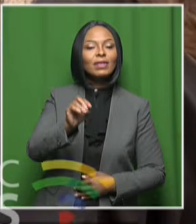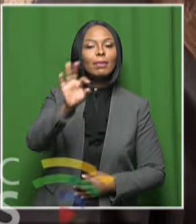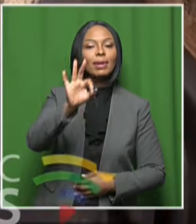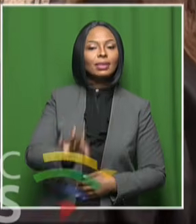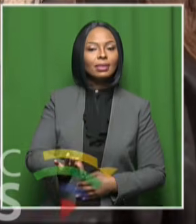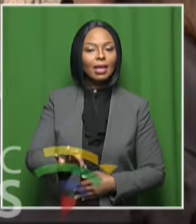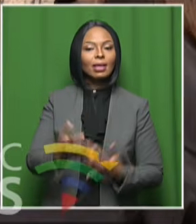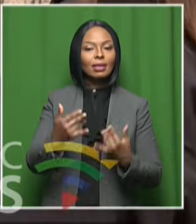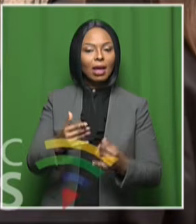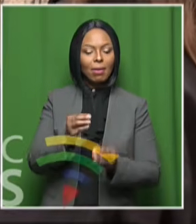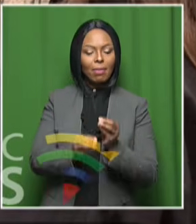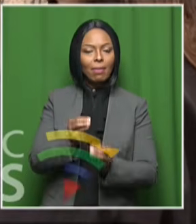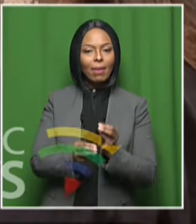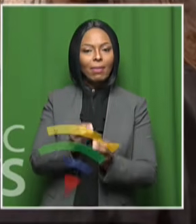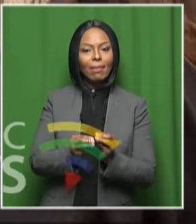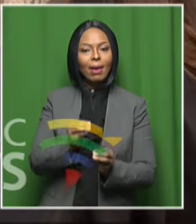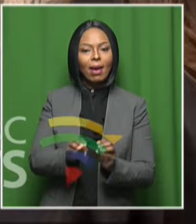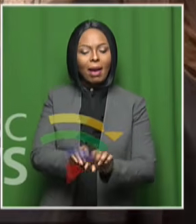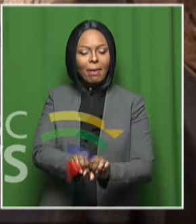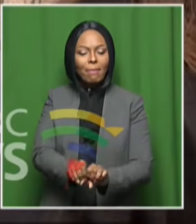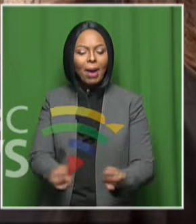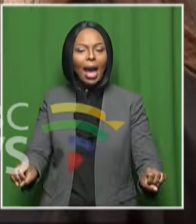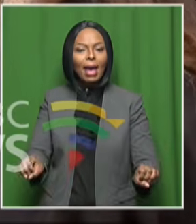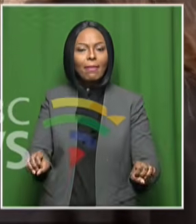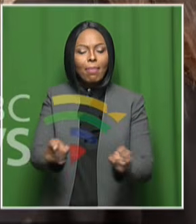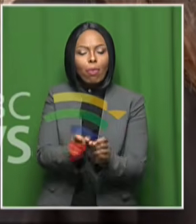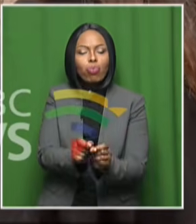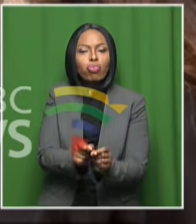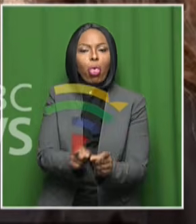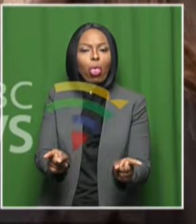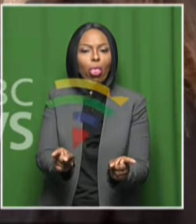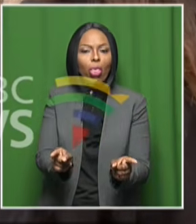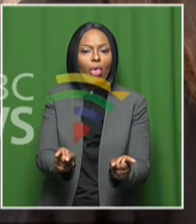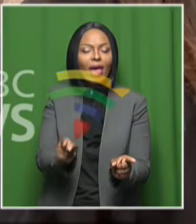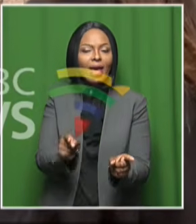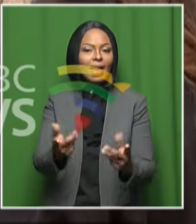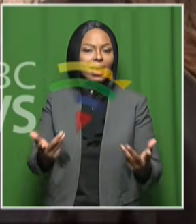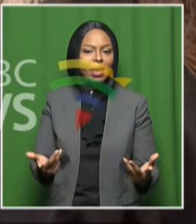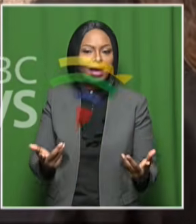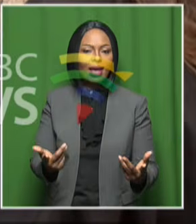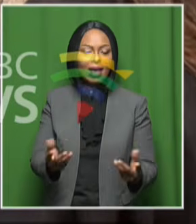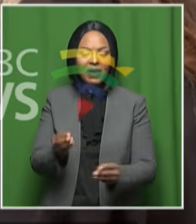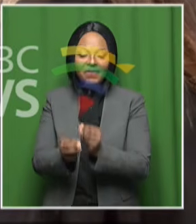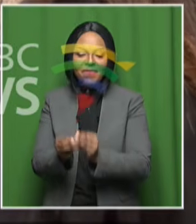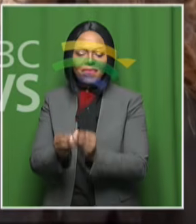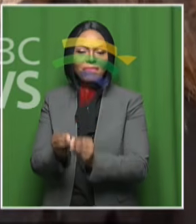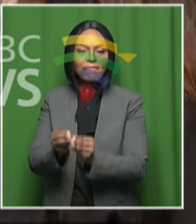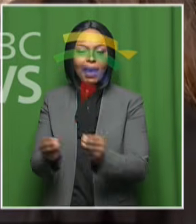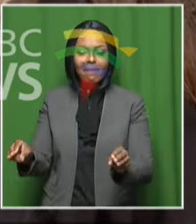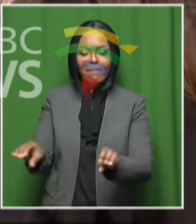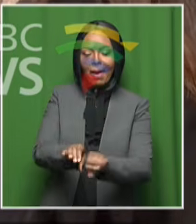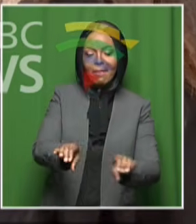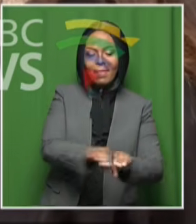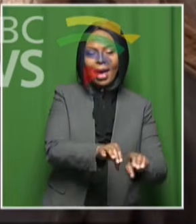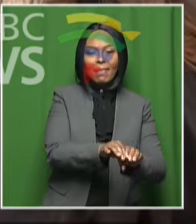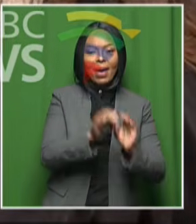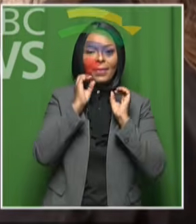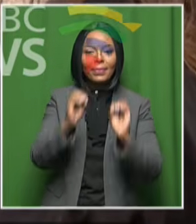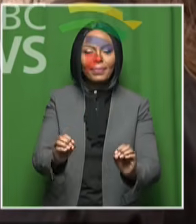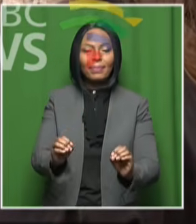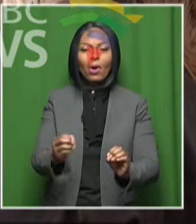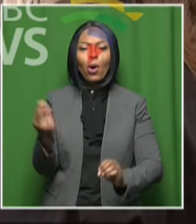being lost due to leaks, burst pipes, bypassed water meters, unmetered connections. The infrastructure is aging,